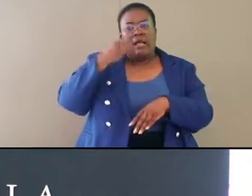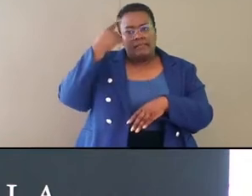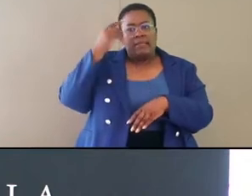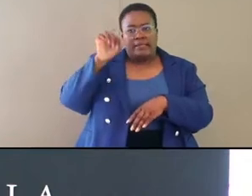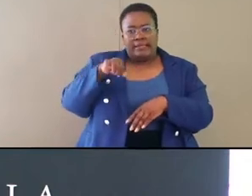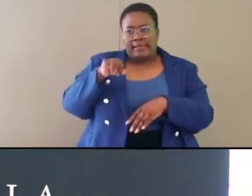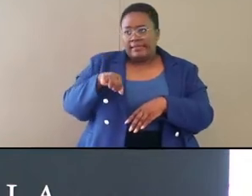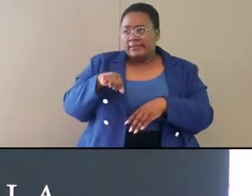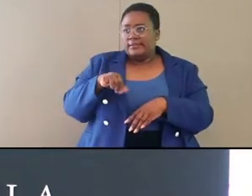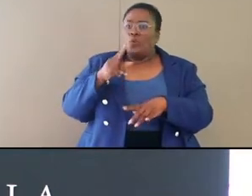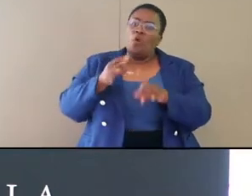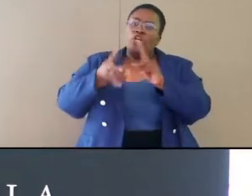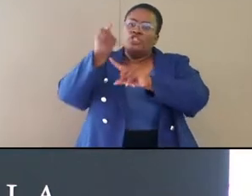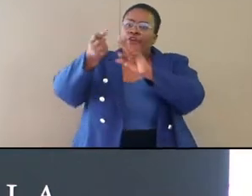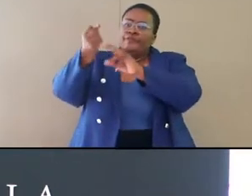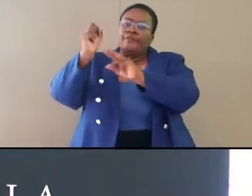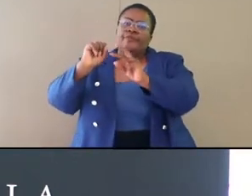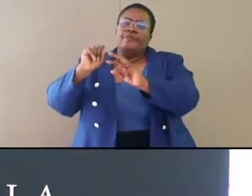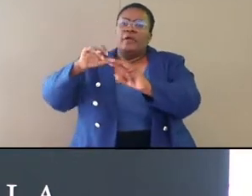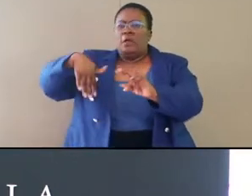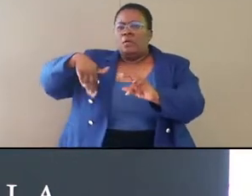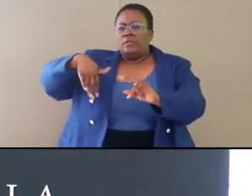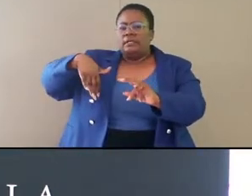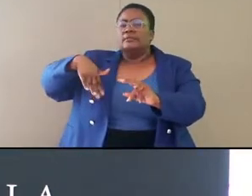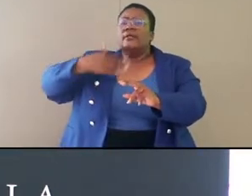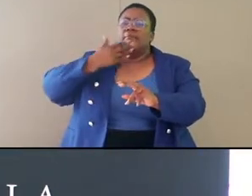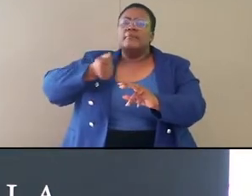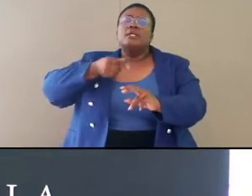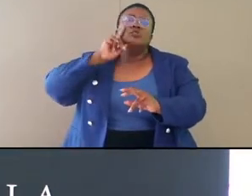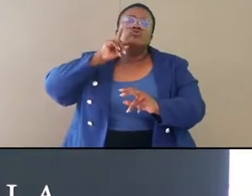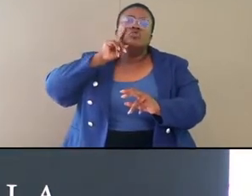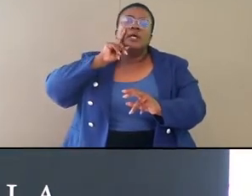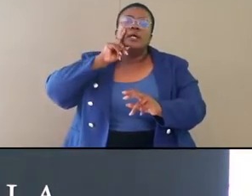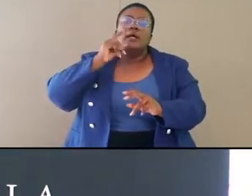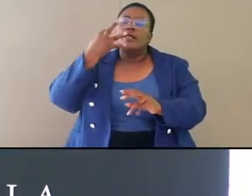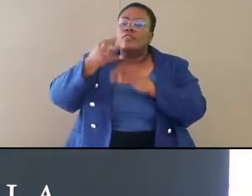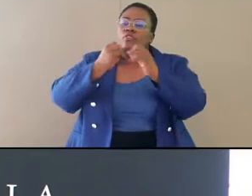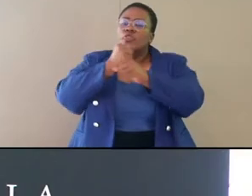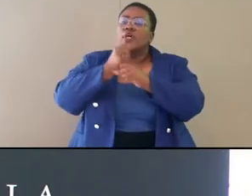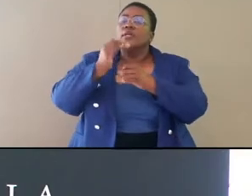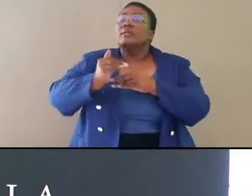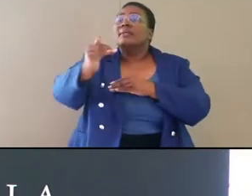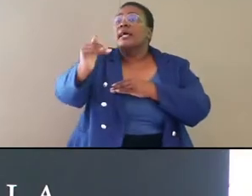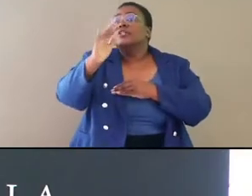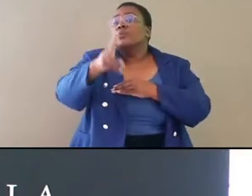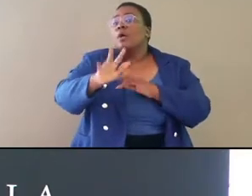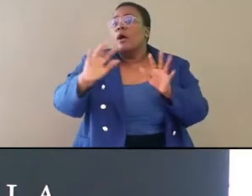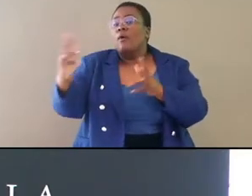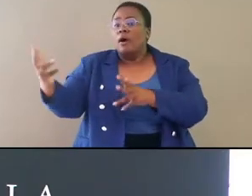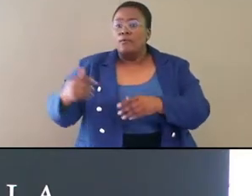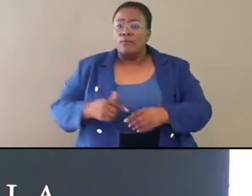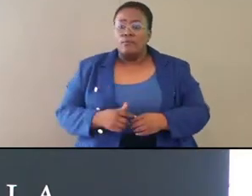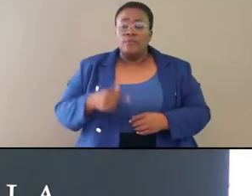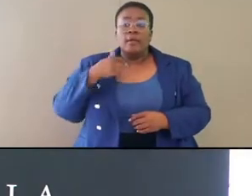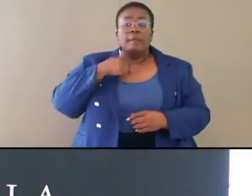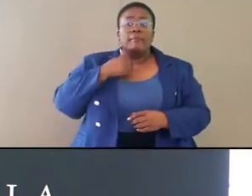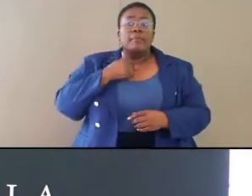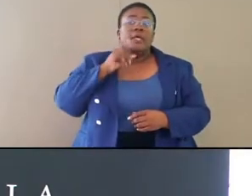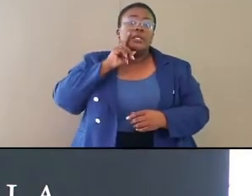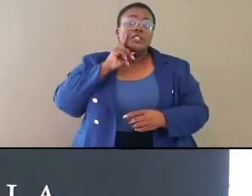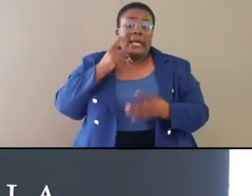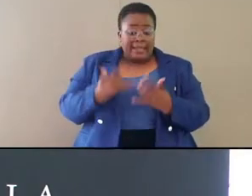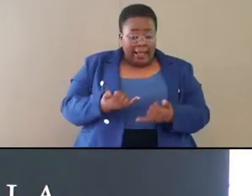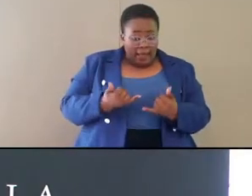are not yet there, please, can you look at what the next 30 years is going to look like? I don't work on the basis of the